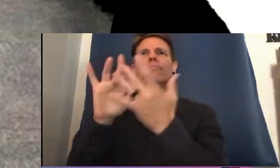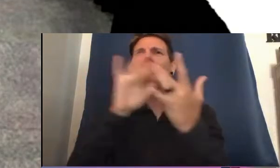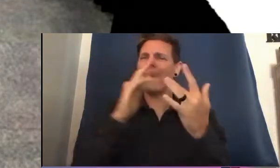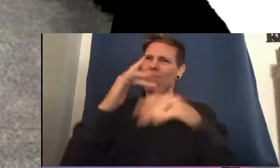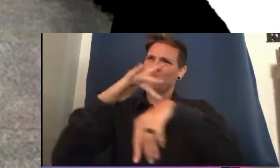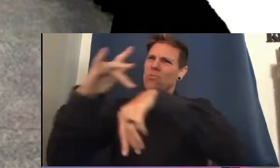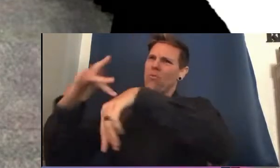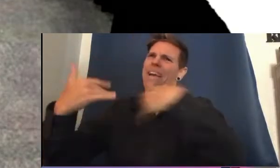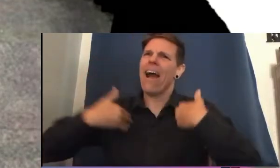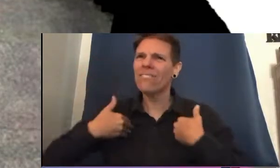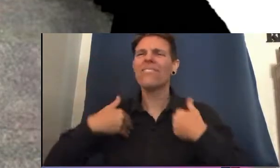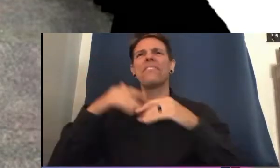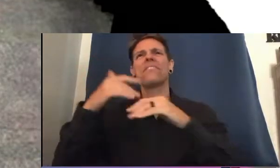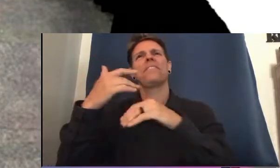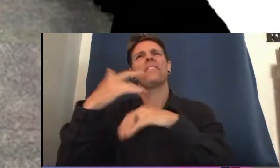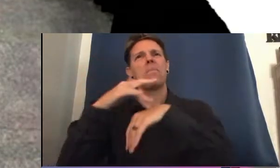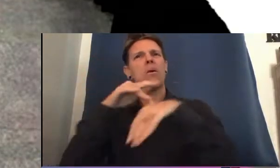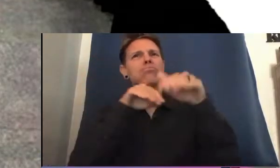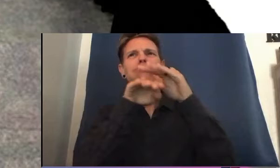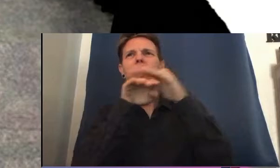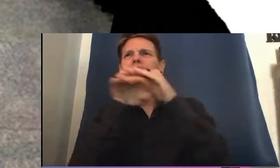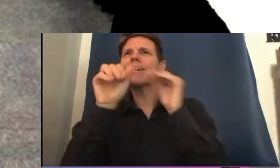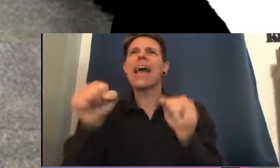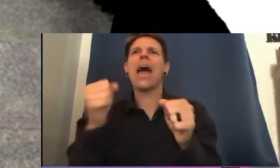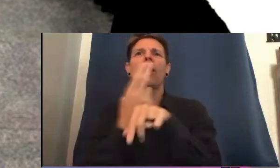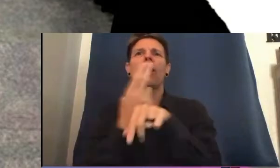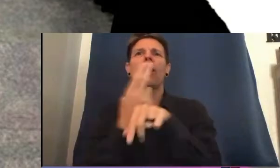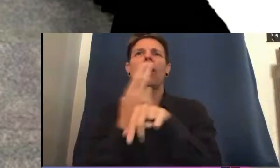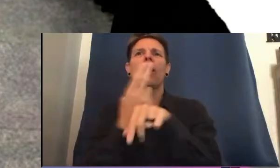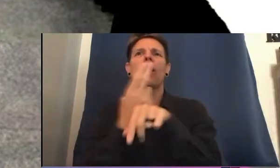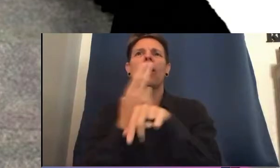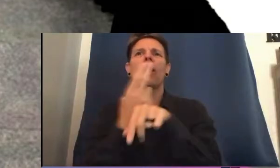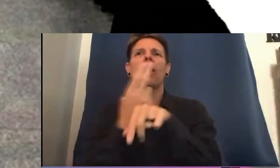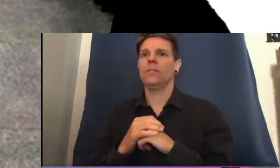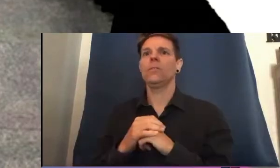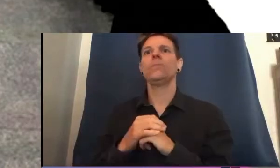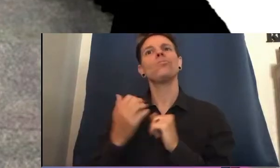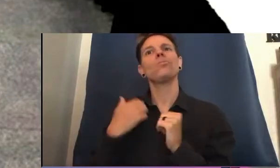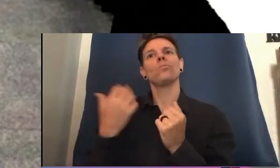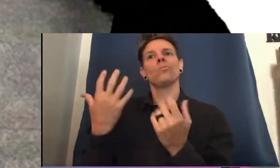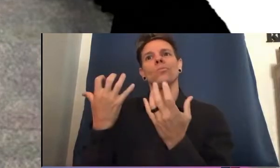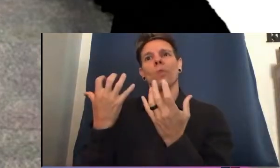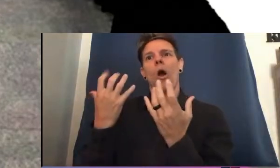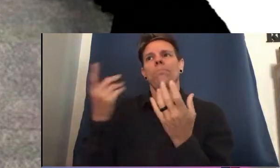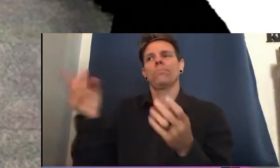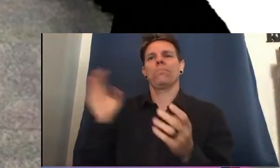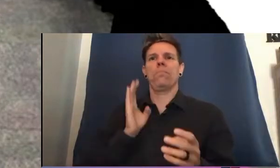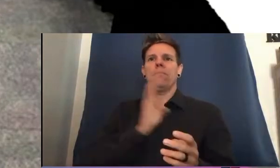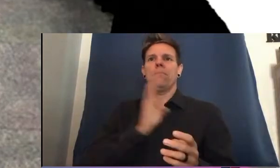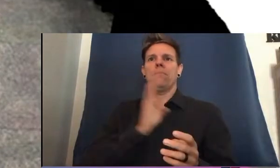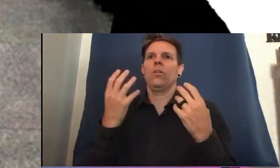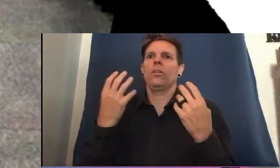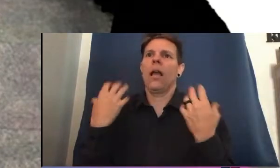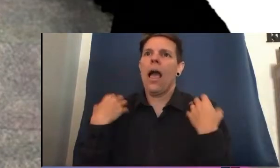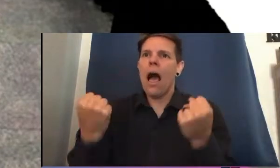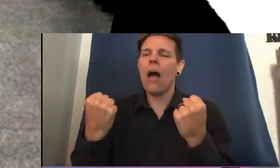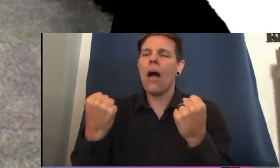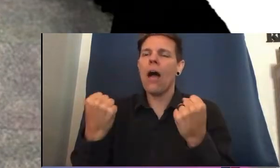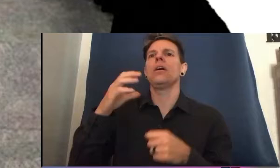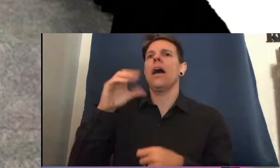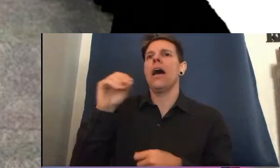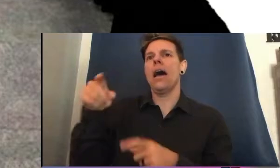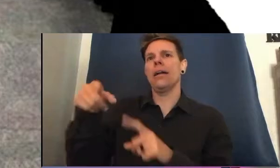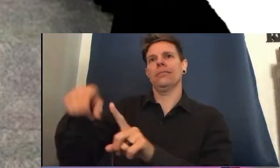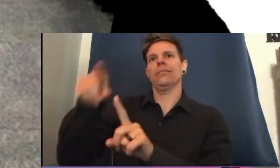crisis. Now, therefore, be it resolved by the El Paso County Board of Health, the month of September 2021 is proclaimed El Paso